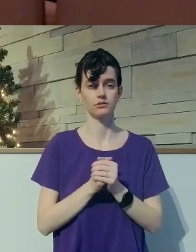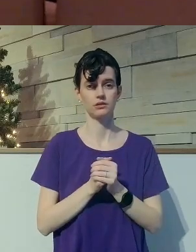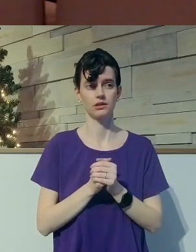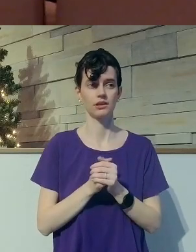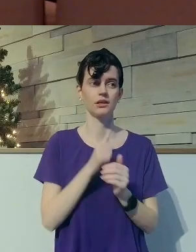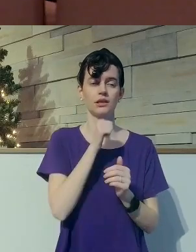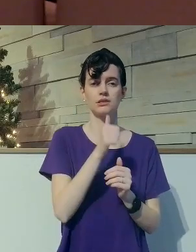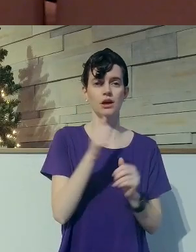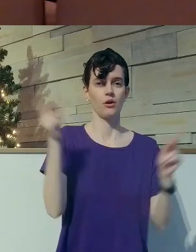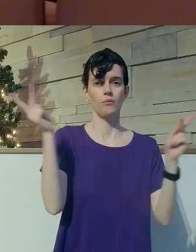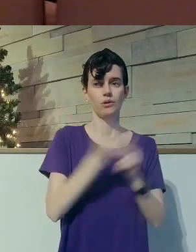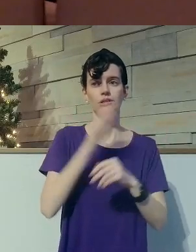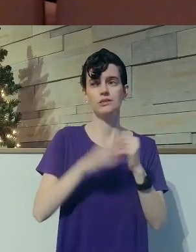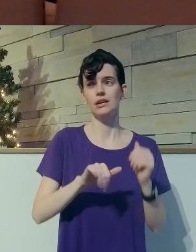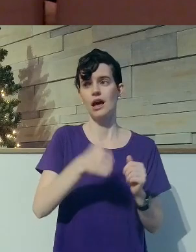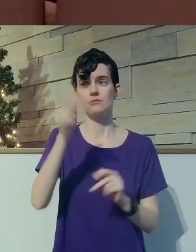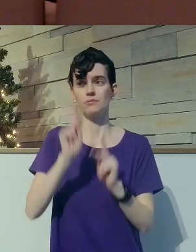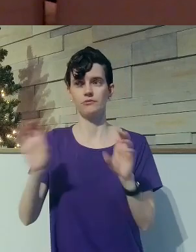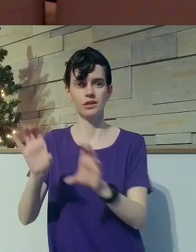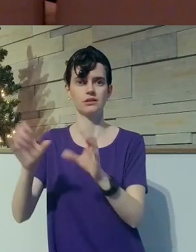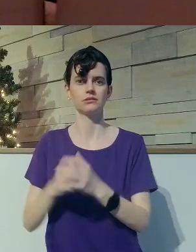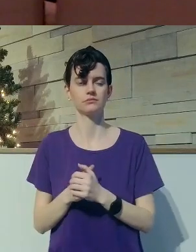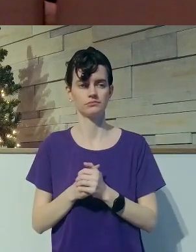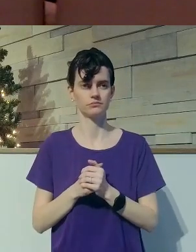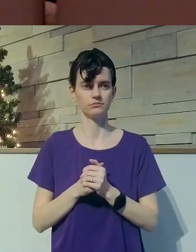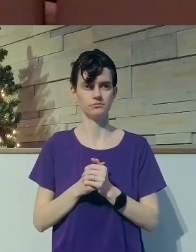it's not any worse than what anyone else has done.